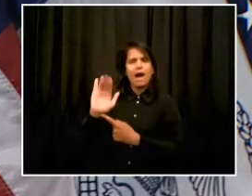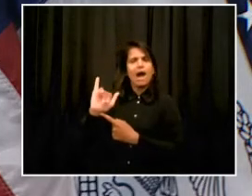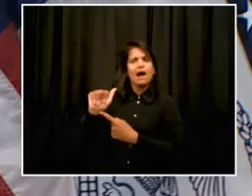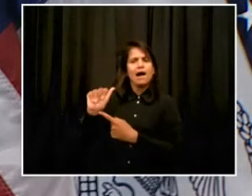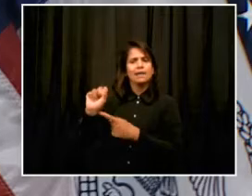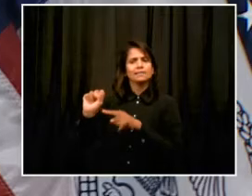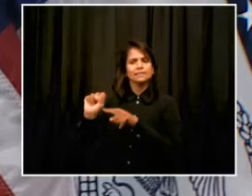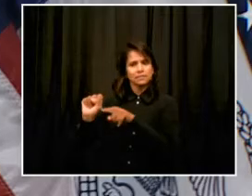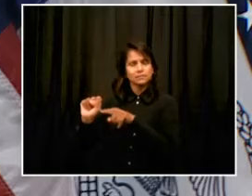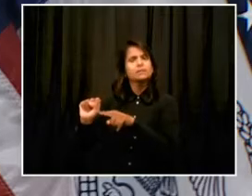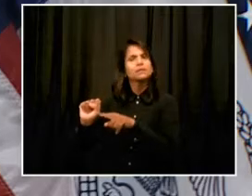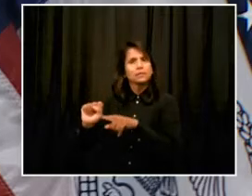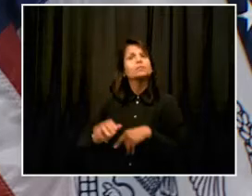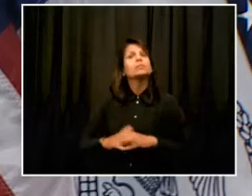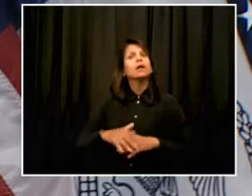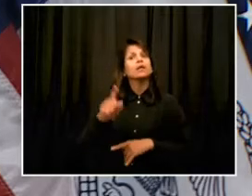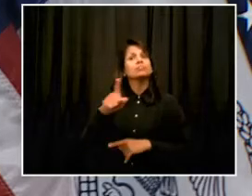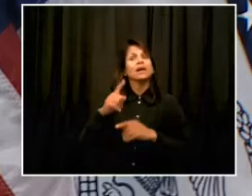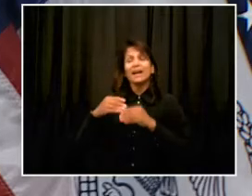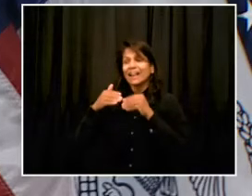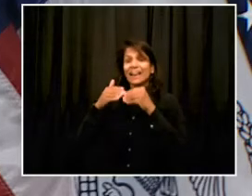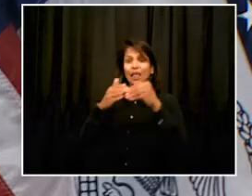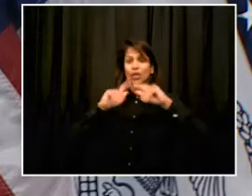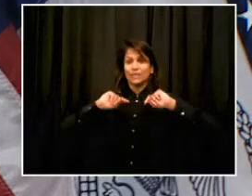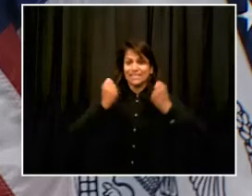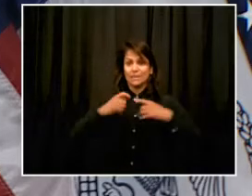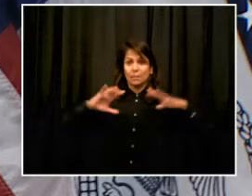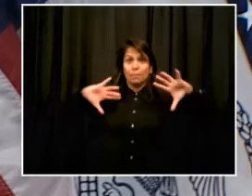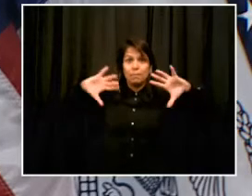keep listening to each other and having the tough conversations,